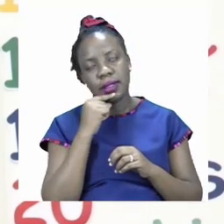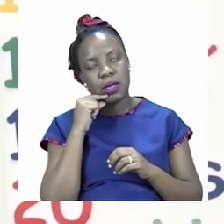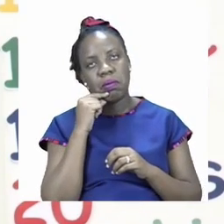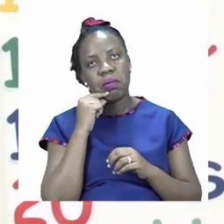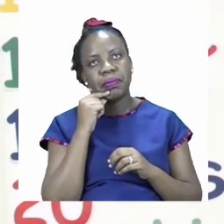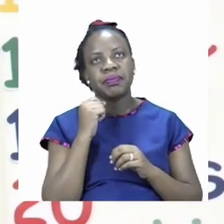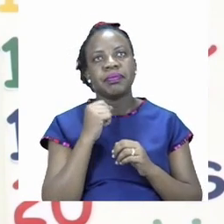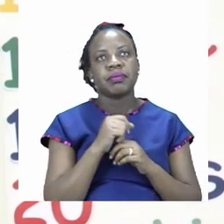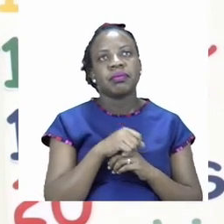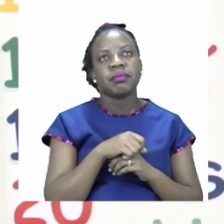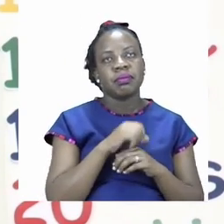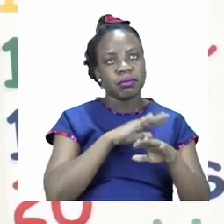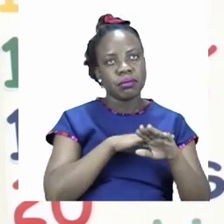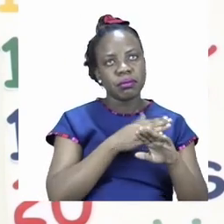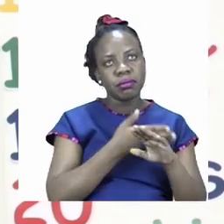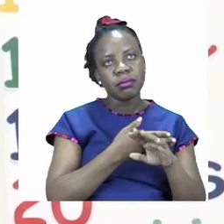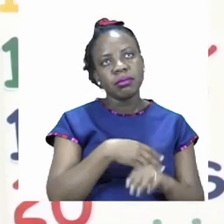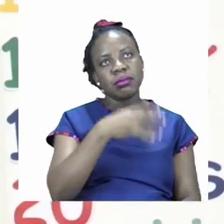732.